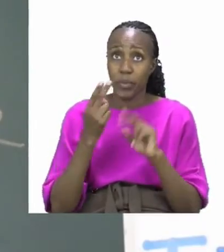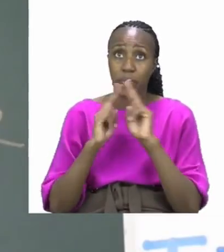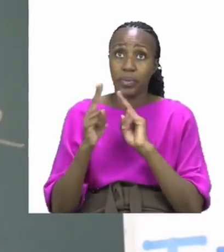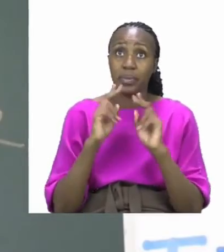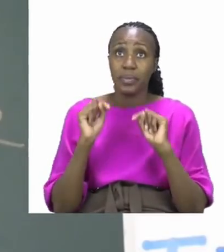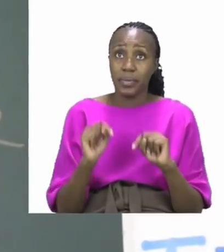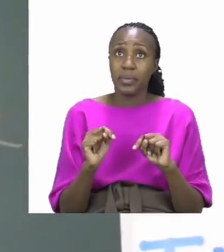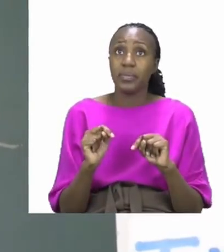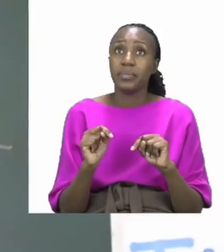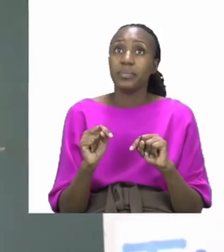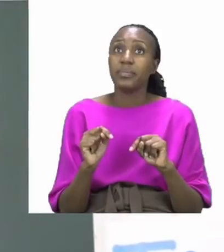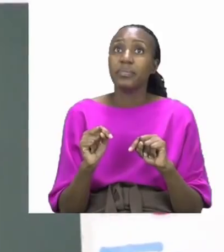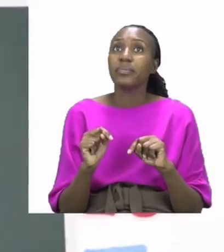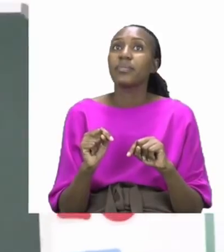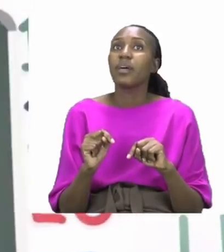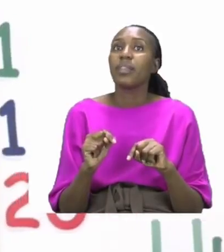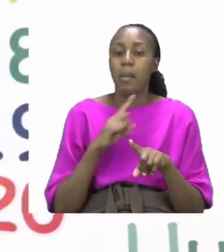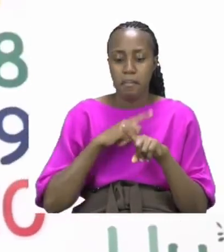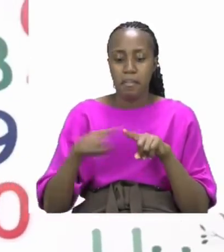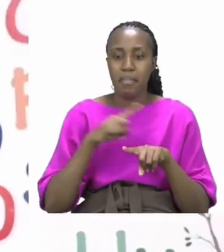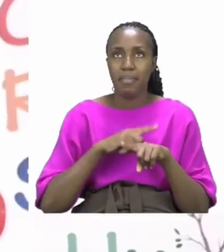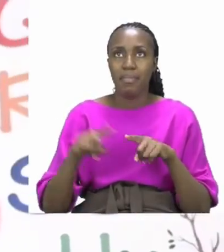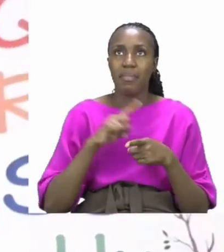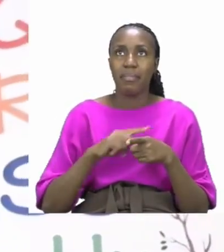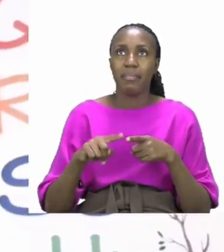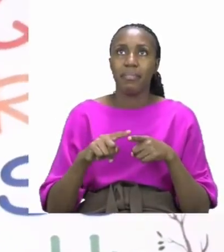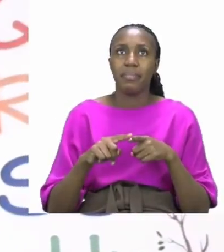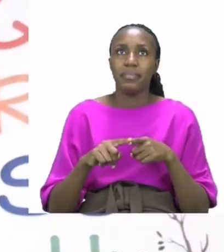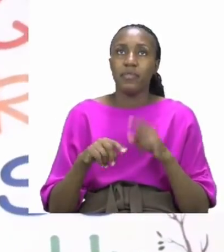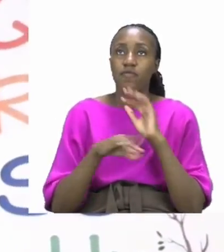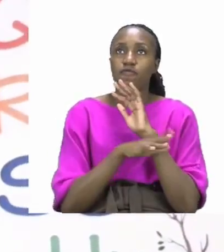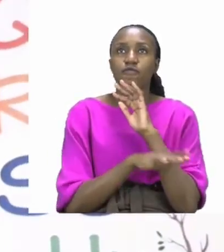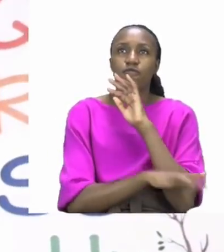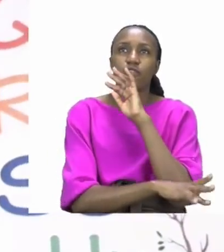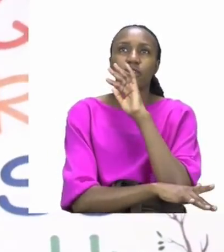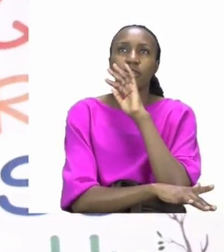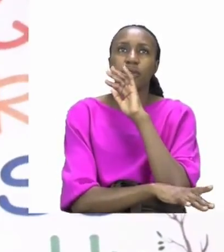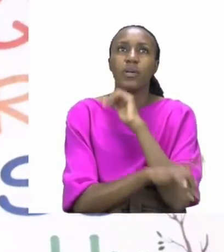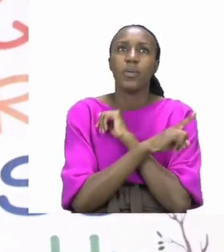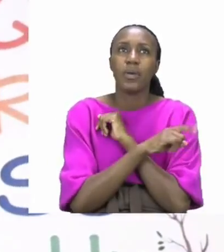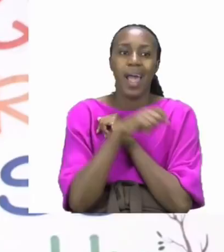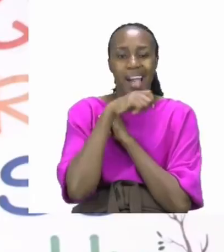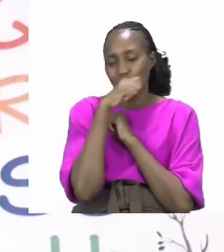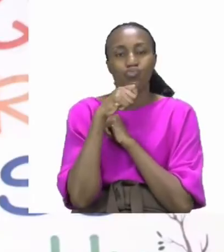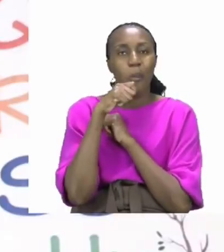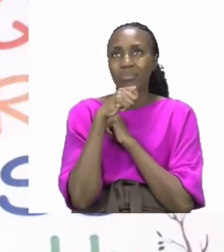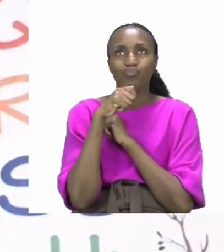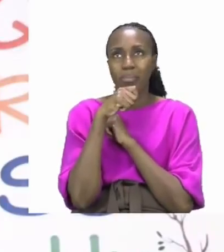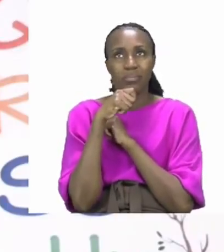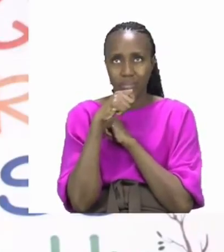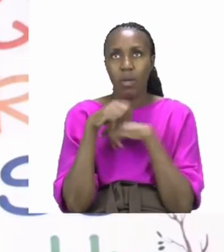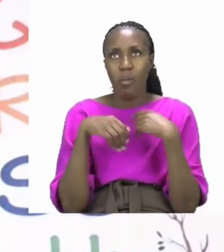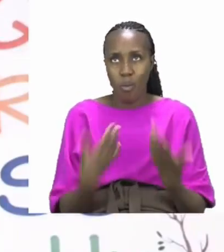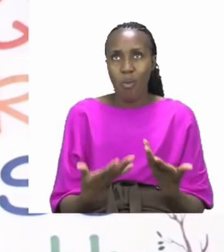before. Then we have carrots. Now carrots are vegetables because you can eat them like that,